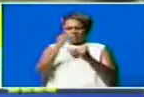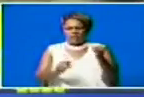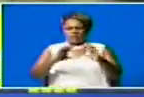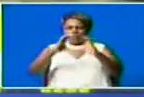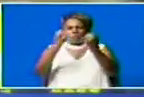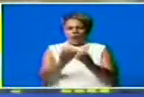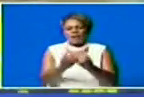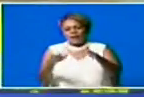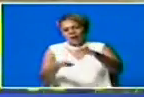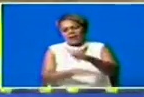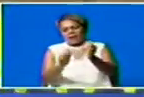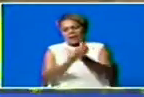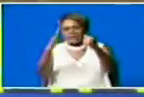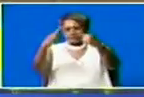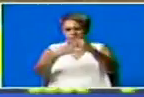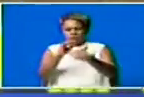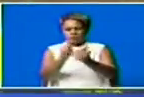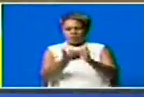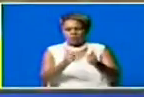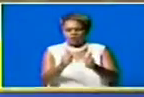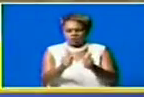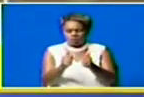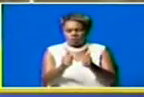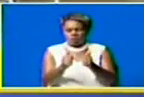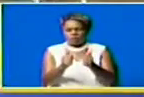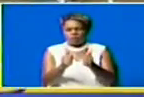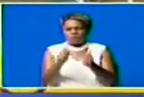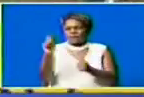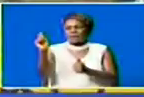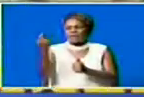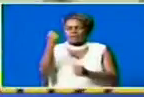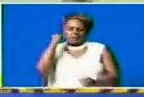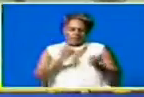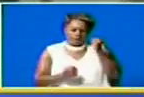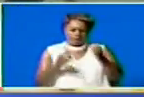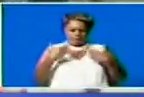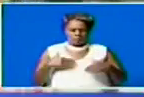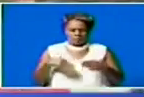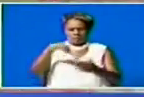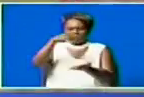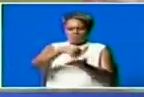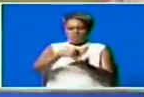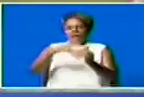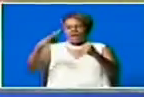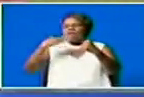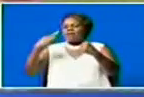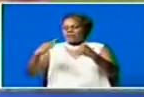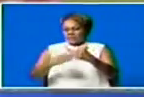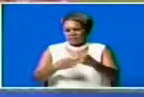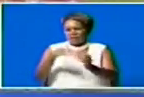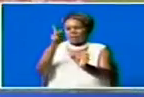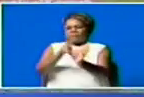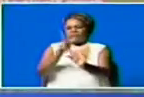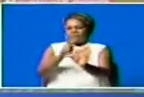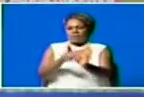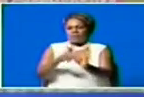World Under-18 Athletics Championships at the Moi Stadium, Kasarani. Kenyan athletes, among 800 other athletes taking part in the